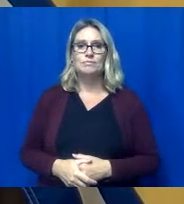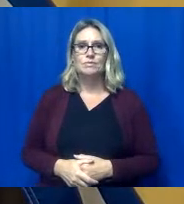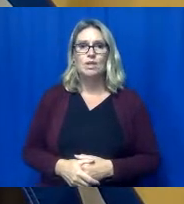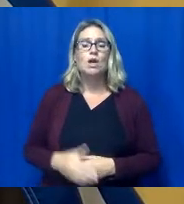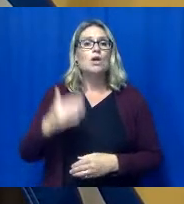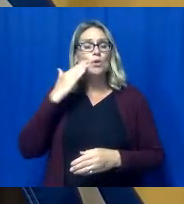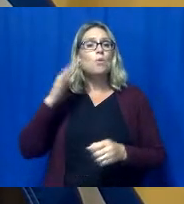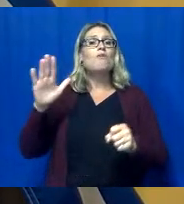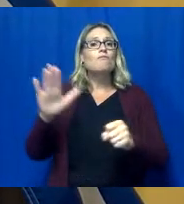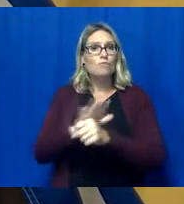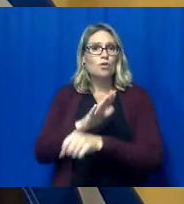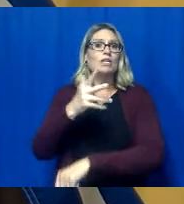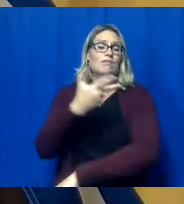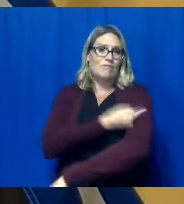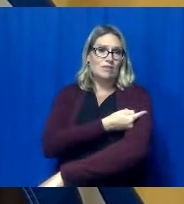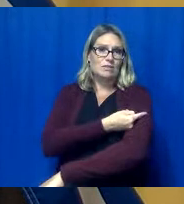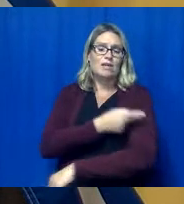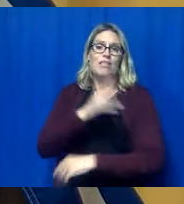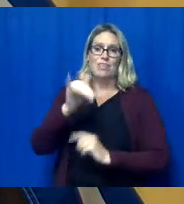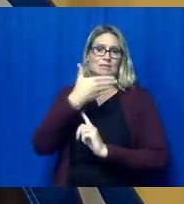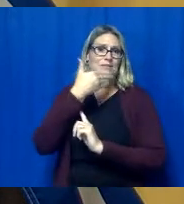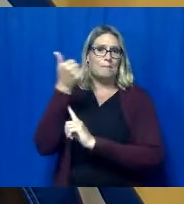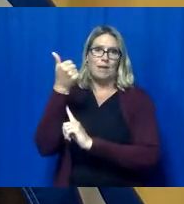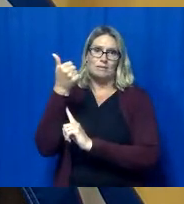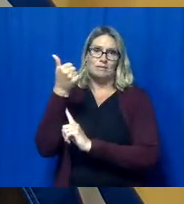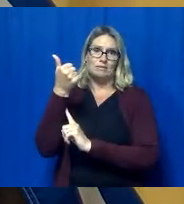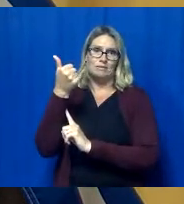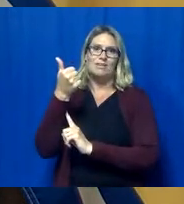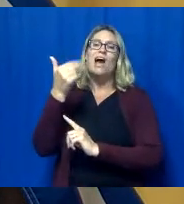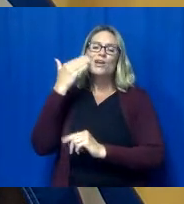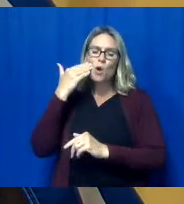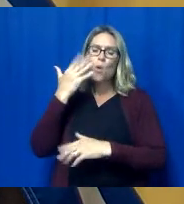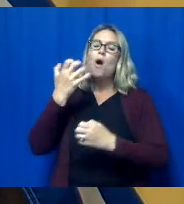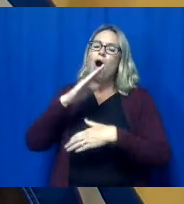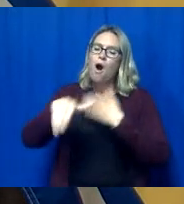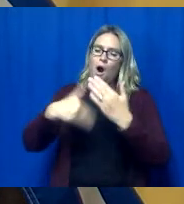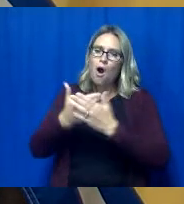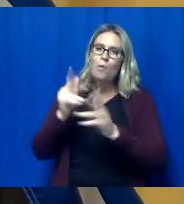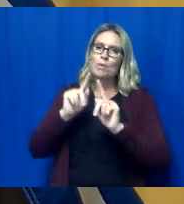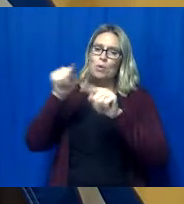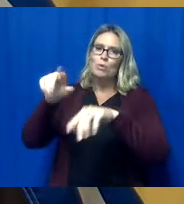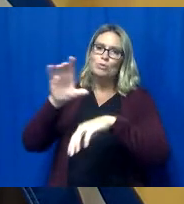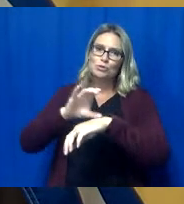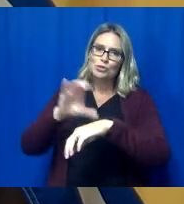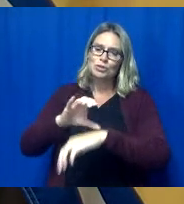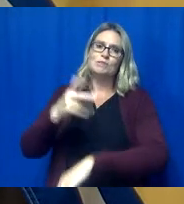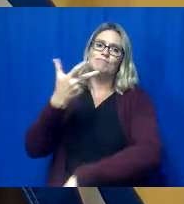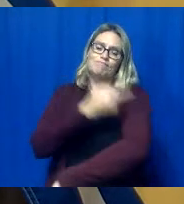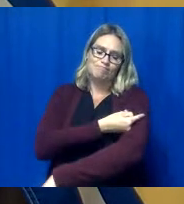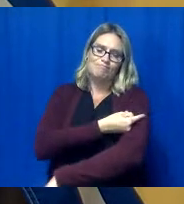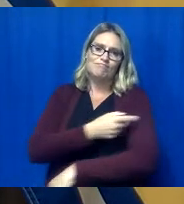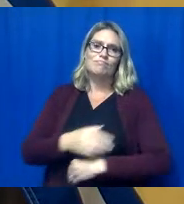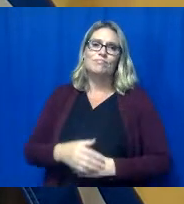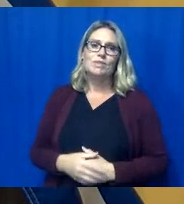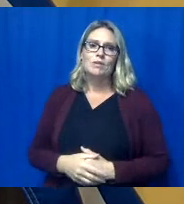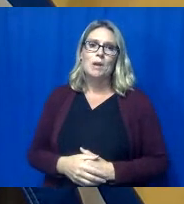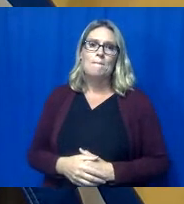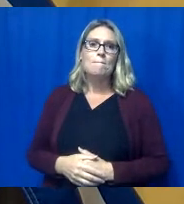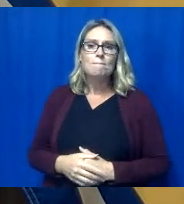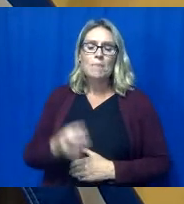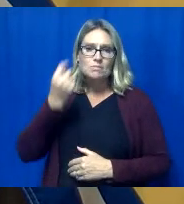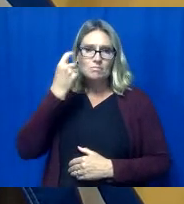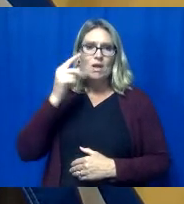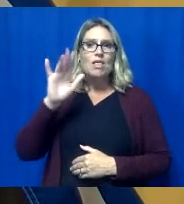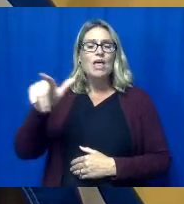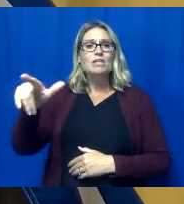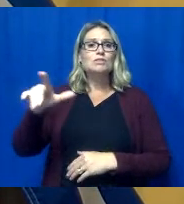vaccinated is the very best congregation, but we also know that the faith-based community, you know,